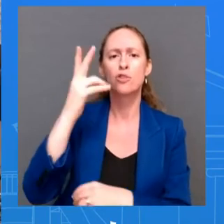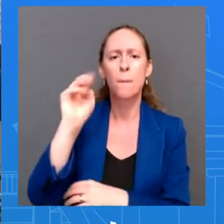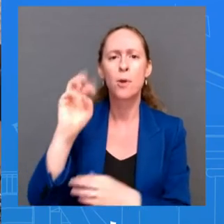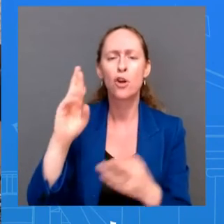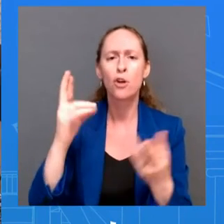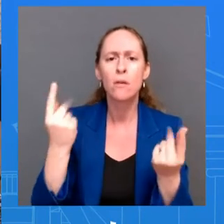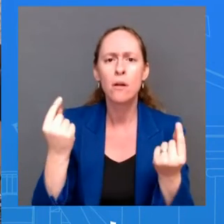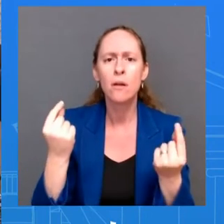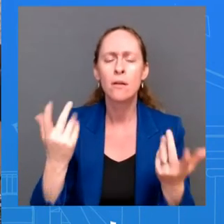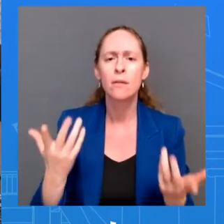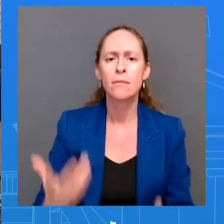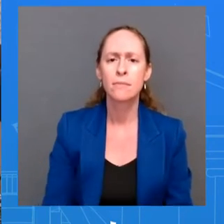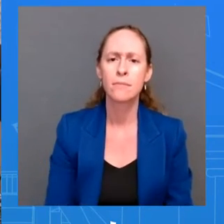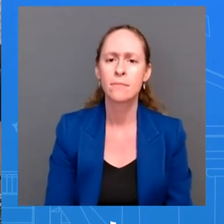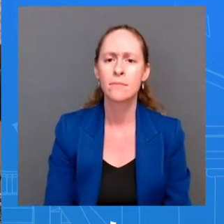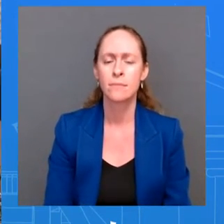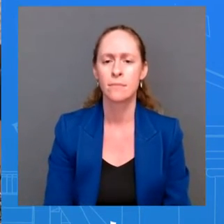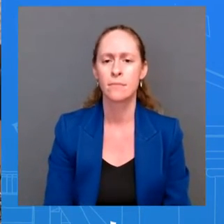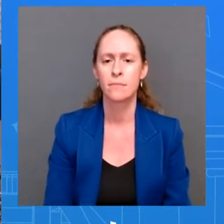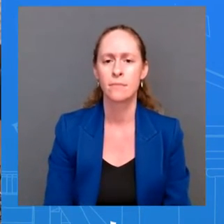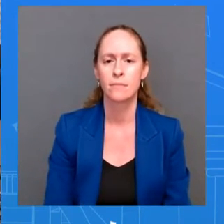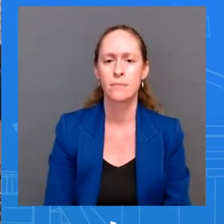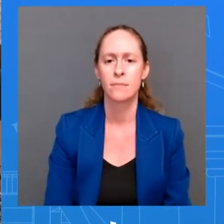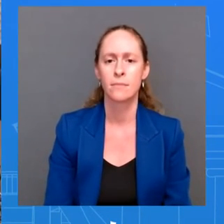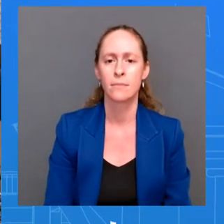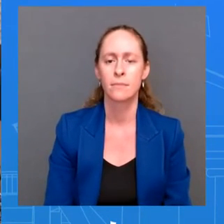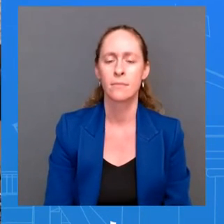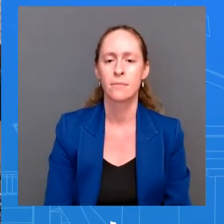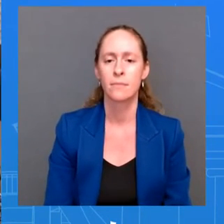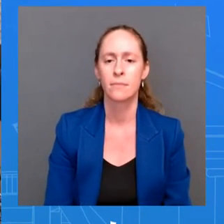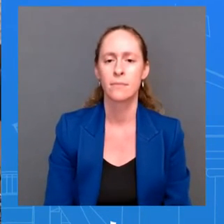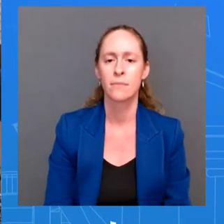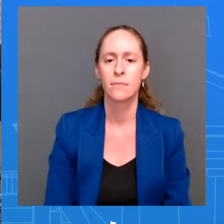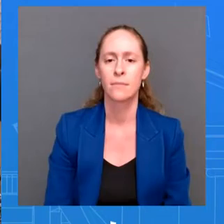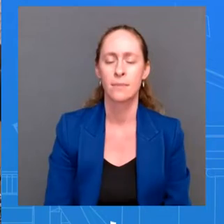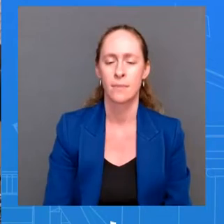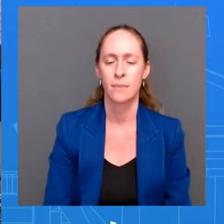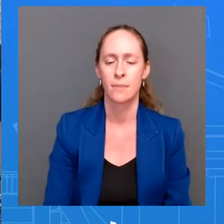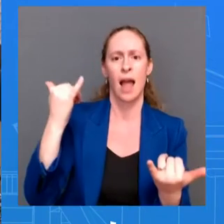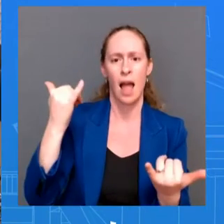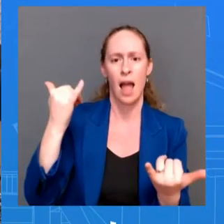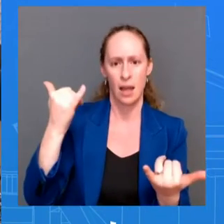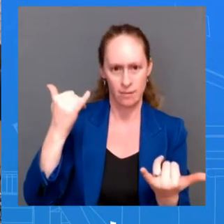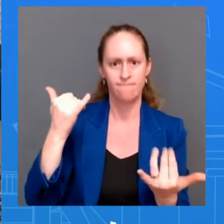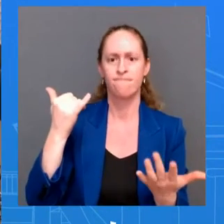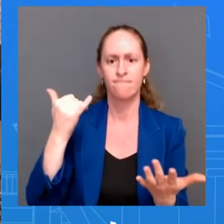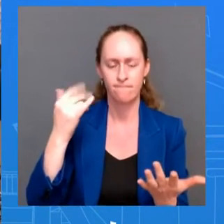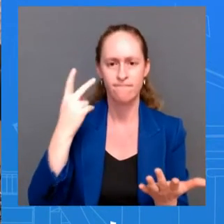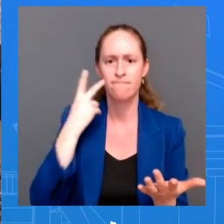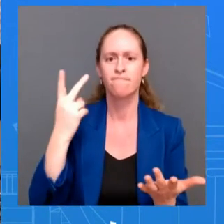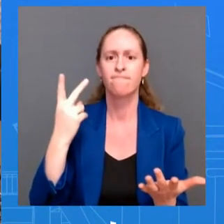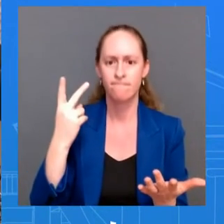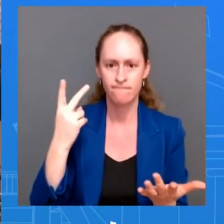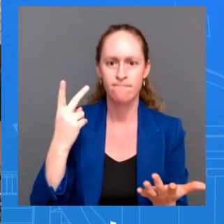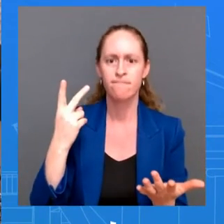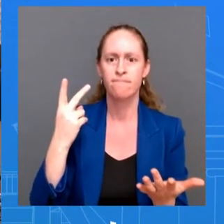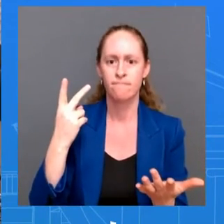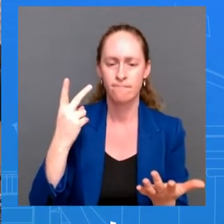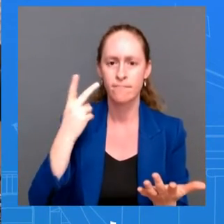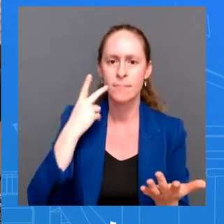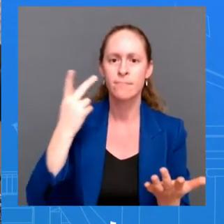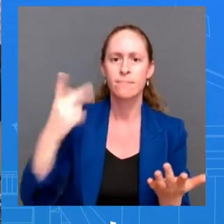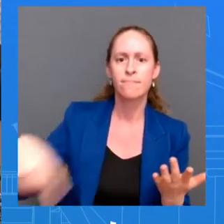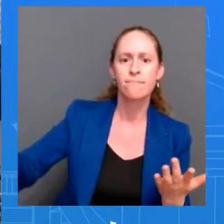starting to see some environmentalists really voicing concern, like acknowledging obviously these huge investments in clean